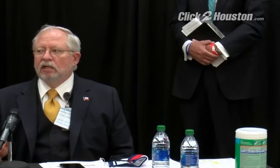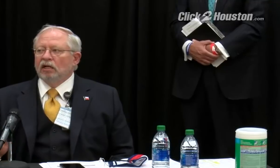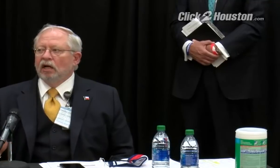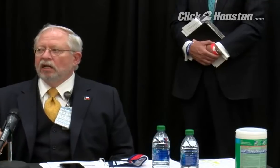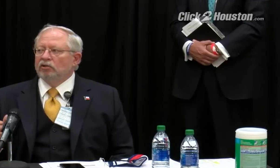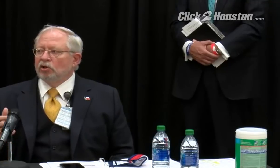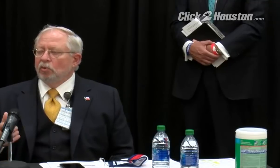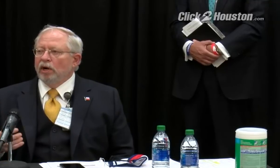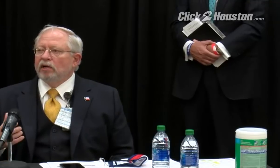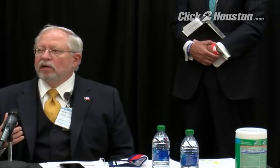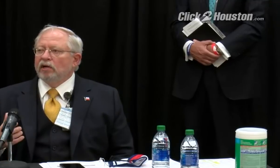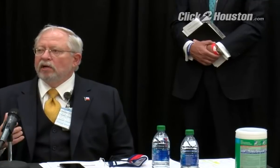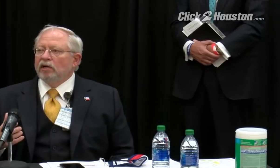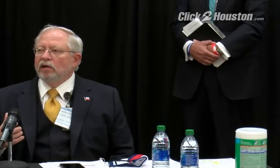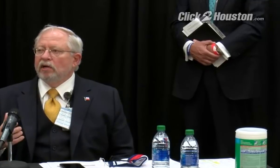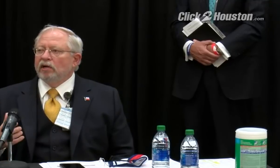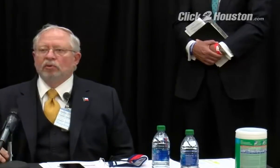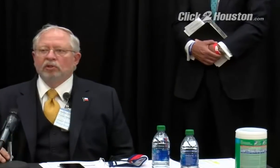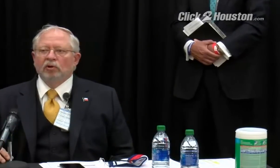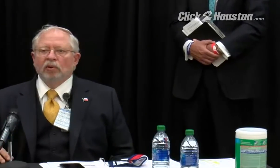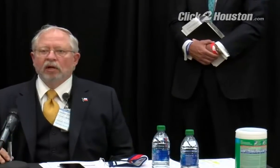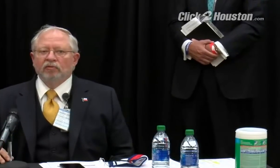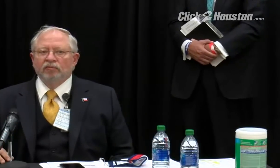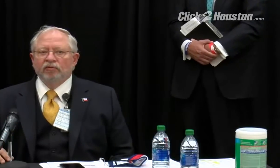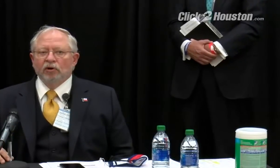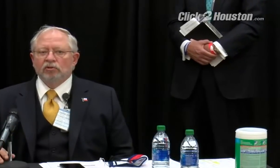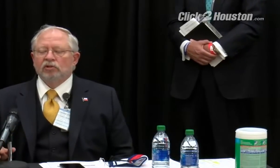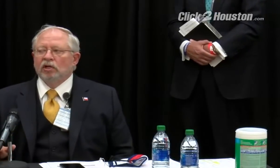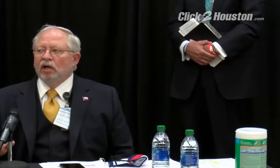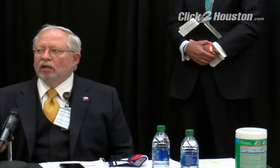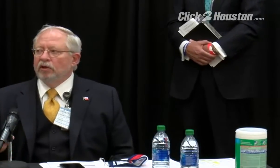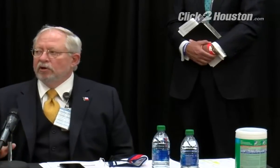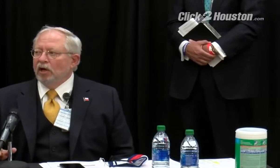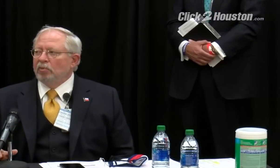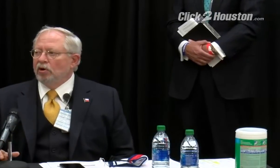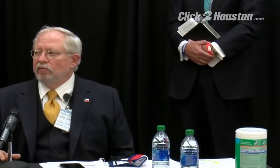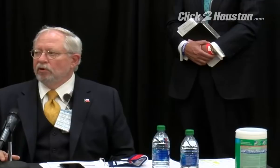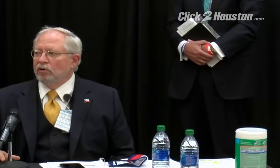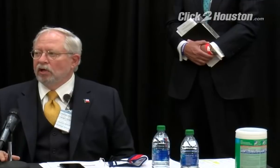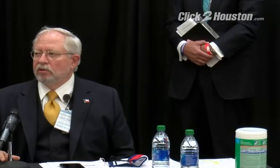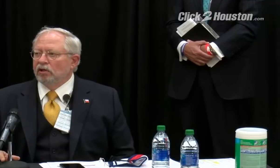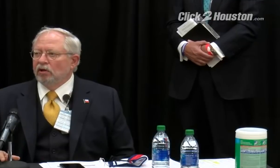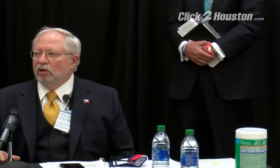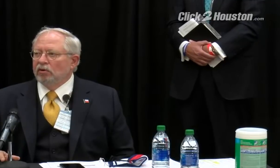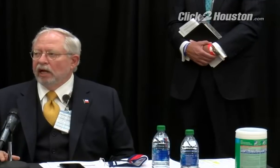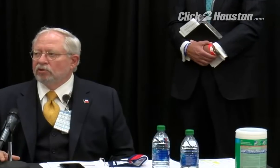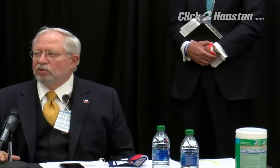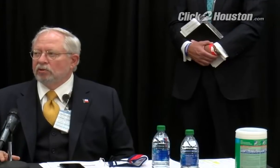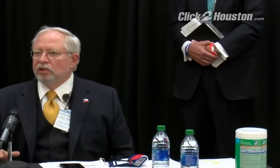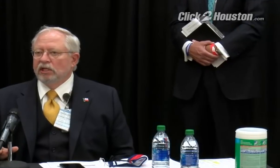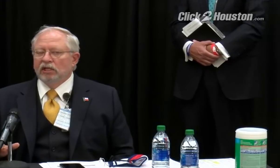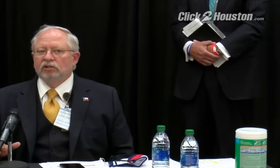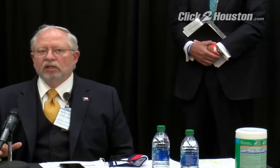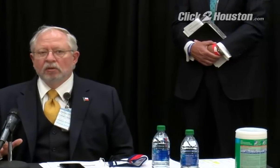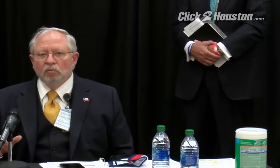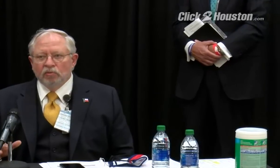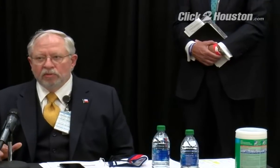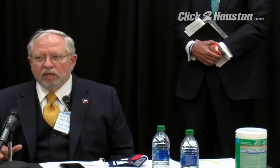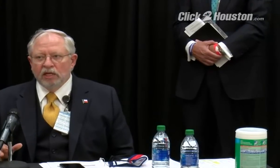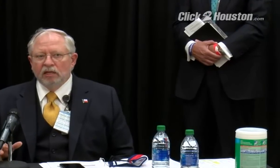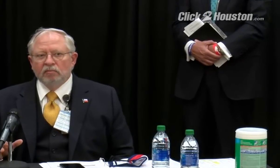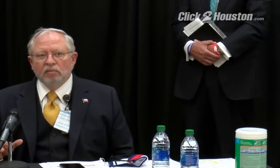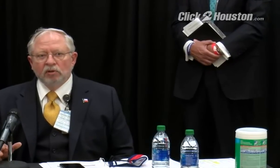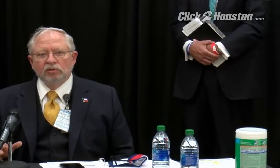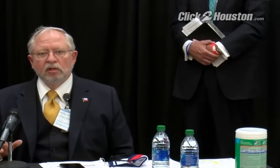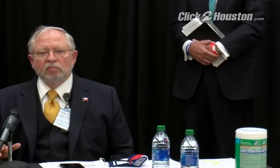spread. And so wearing the mask when you're around folks that are not part of your own household is